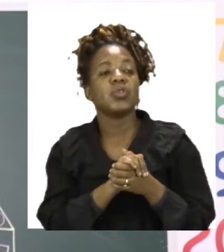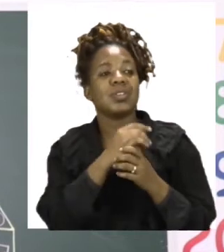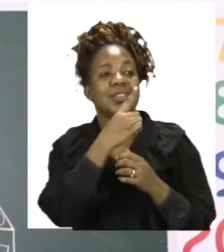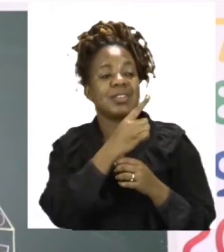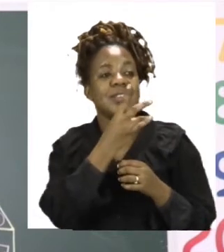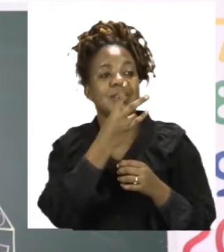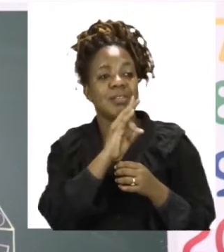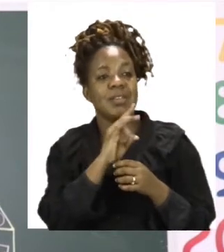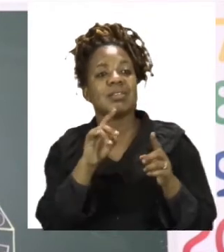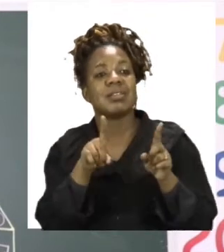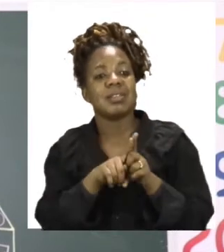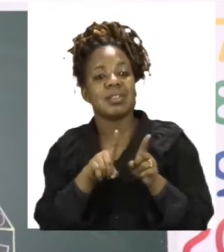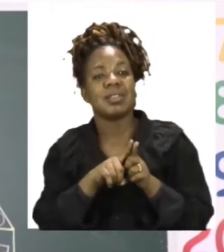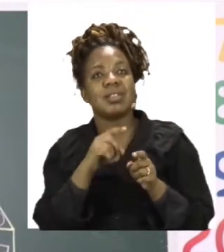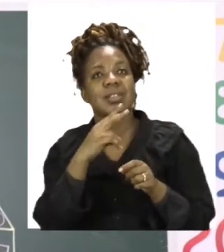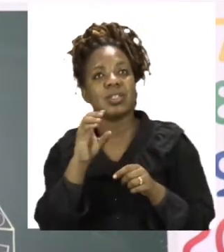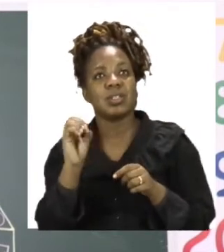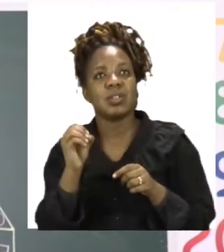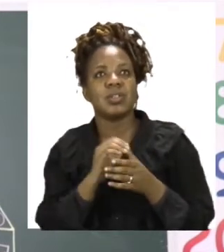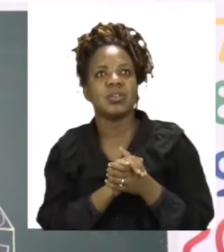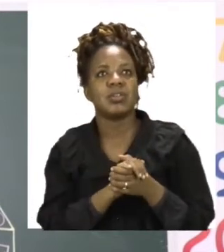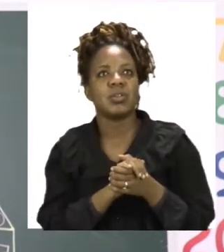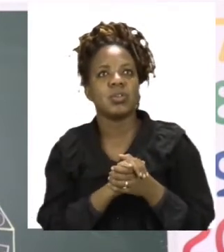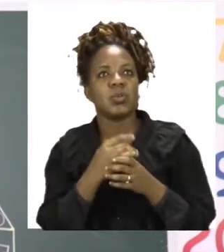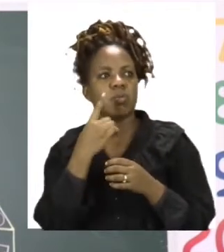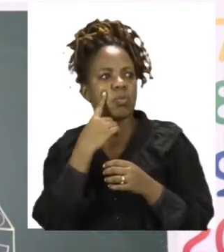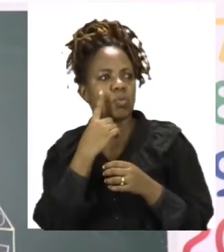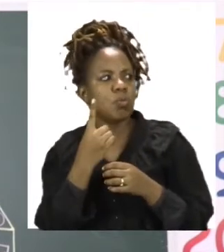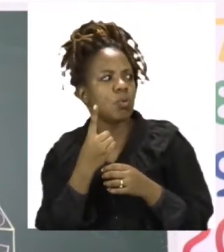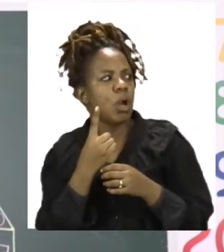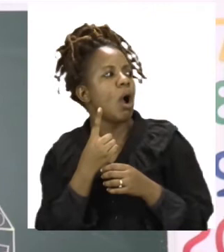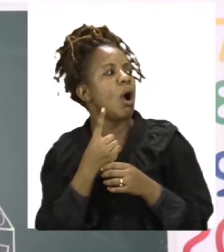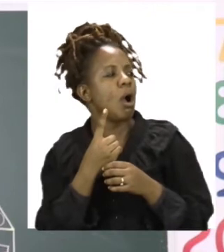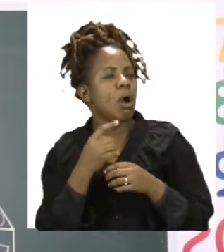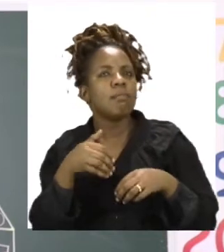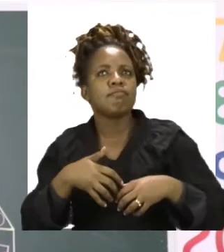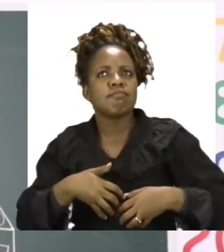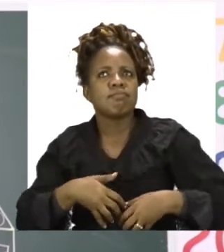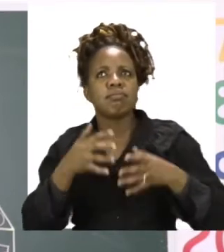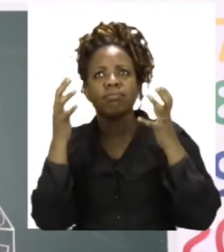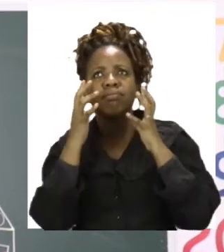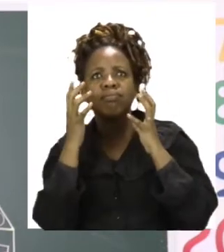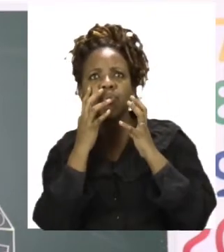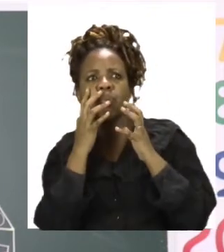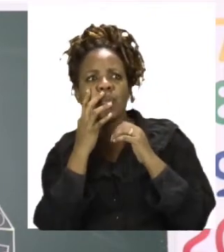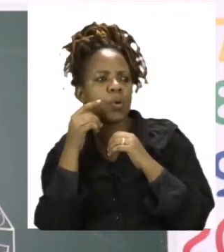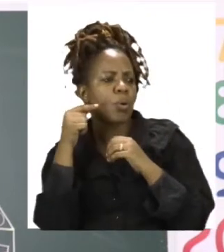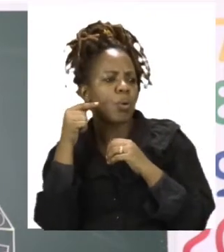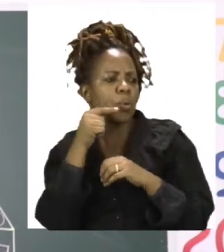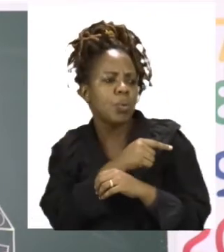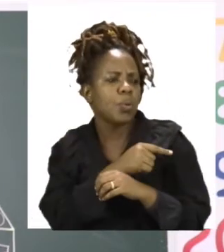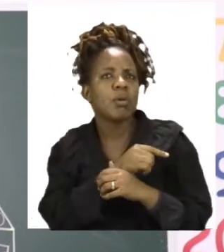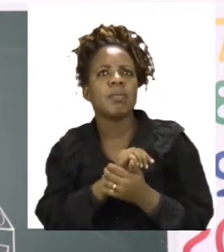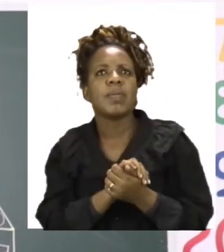20. When Petrus sees that the lion is gone, he now walks again. This